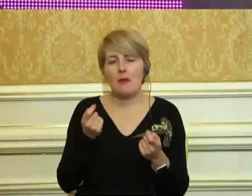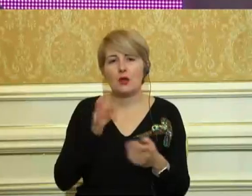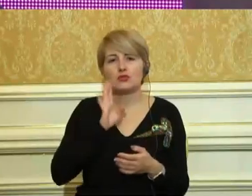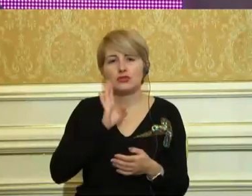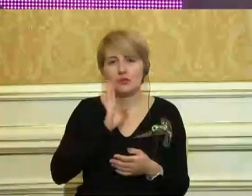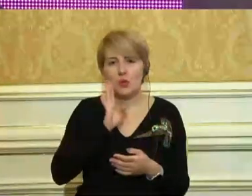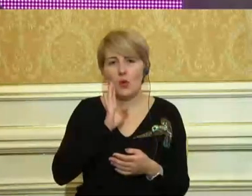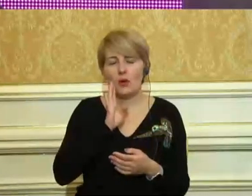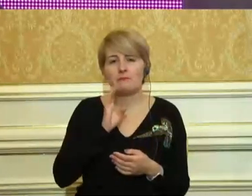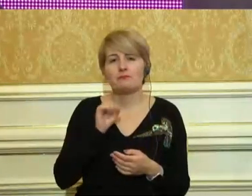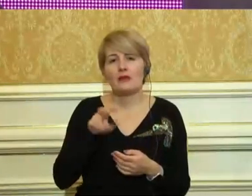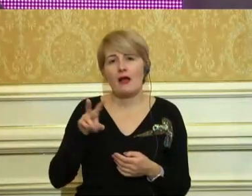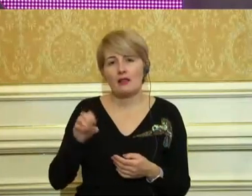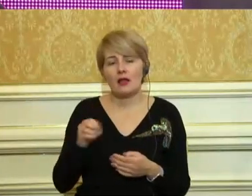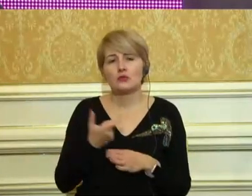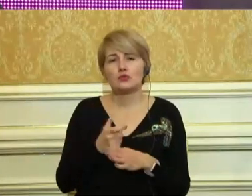specific